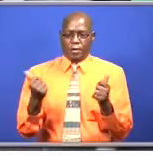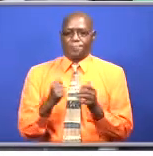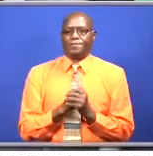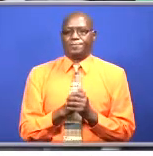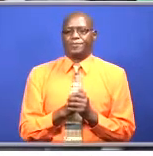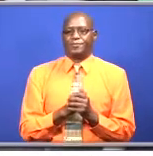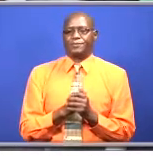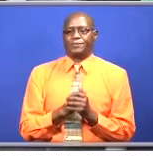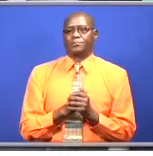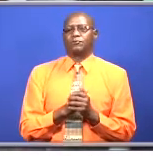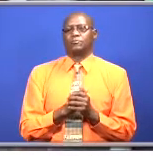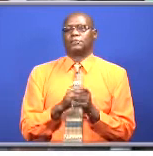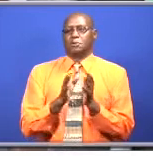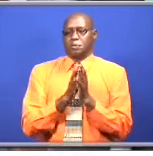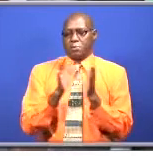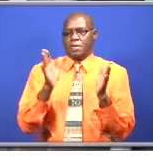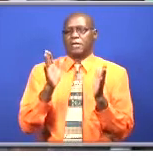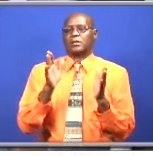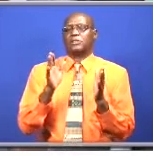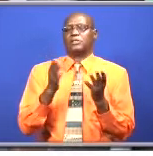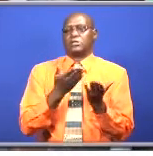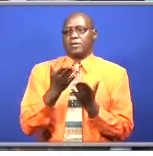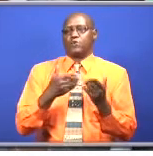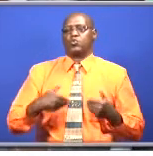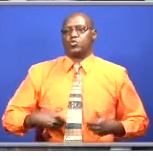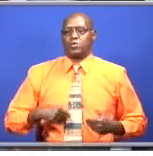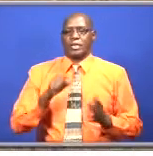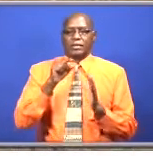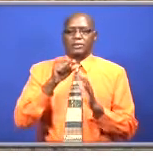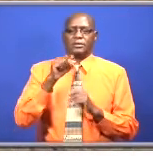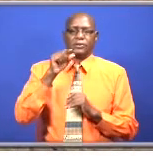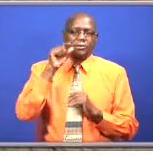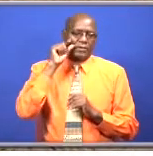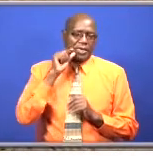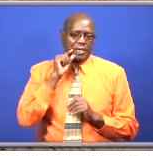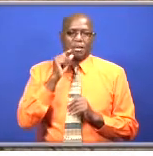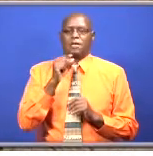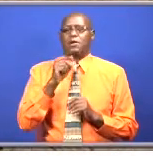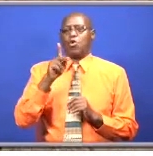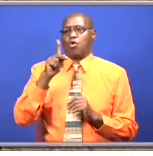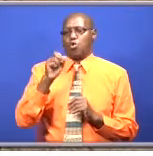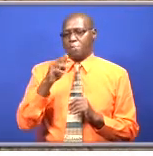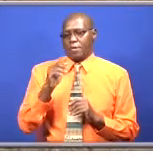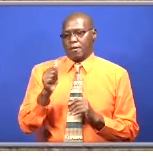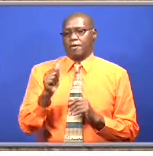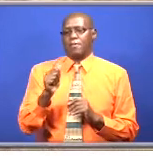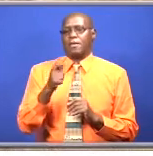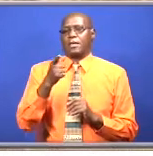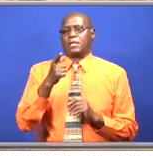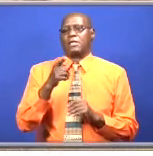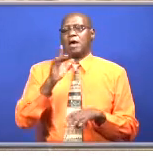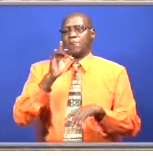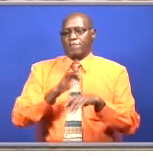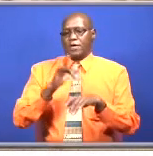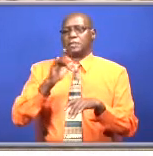to the Public Service Youth and Gender Affairs Cabinet Secretary Margaret Kobia, the current drought situation has affected 28 counties